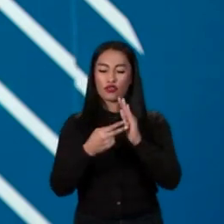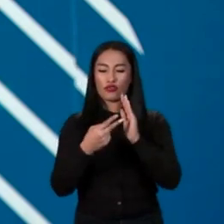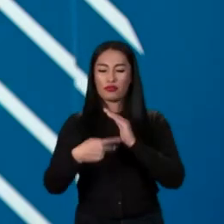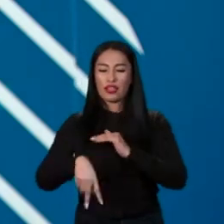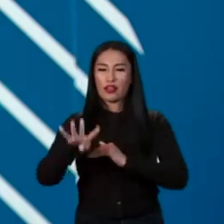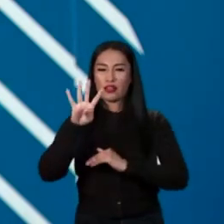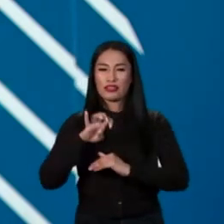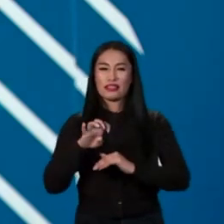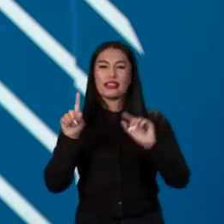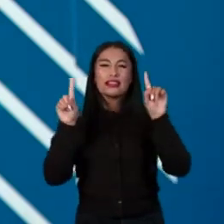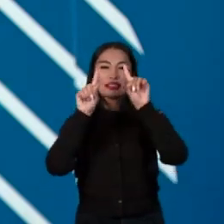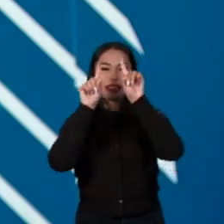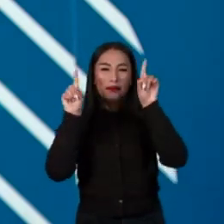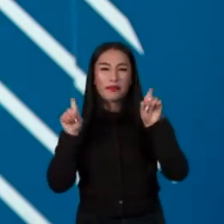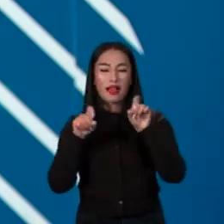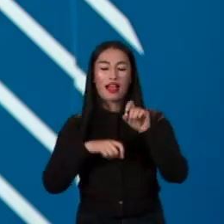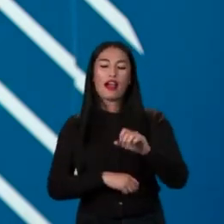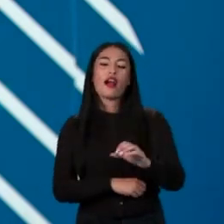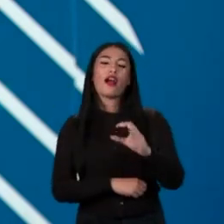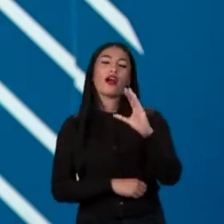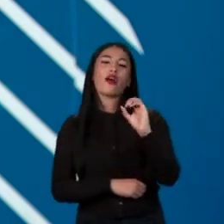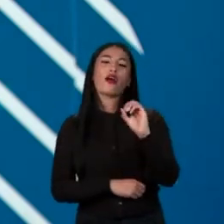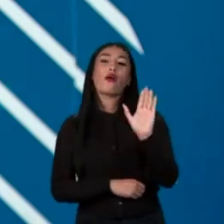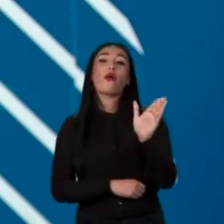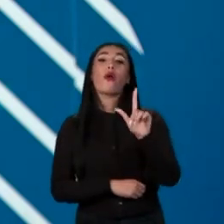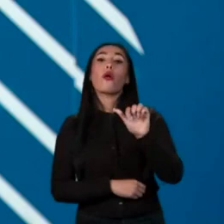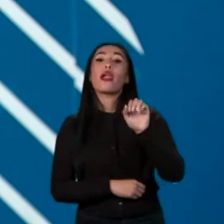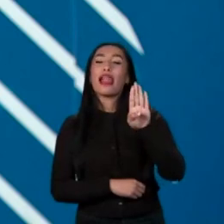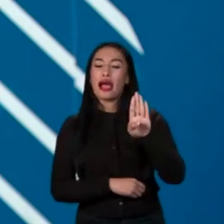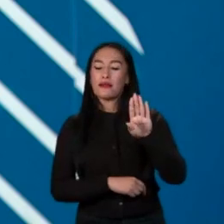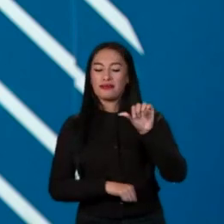las temáticas de Colab cuando estábamos en su proceso